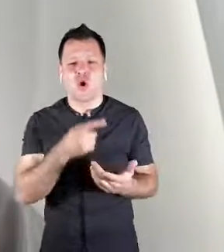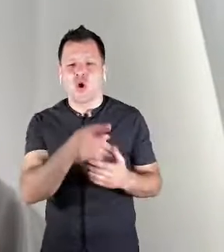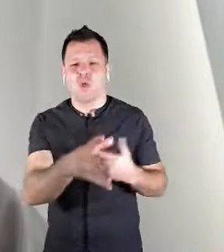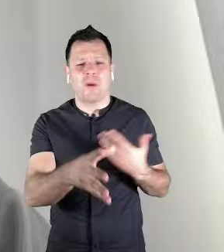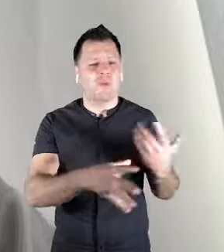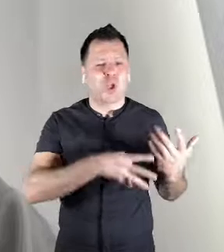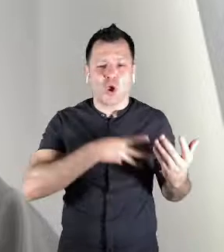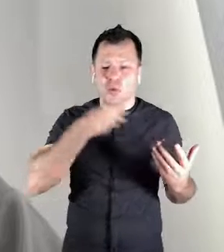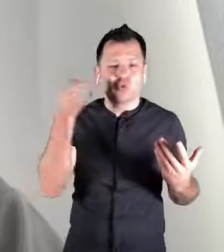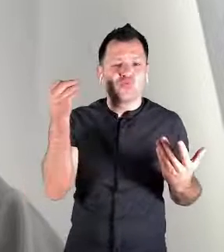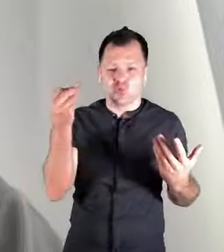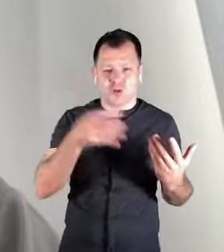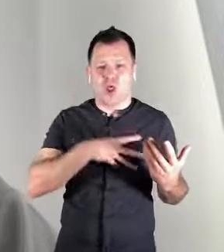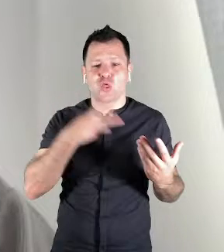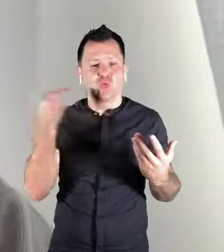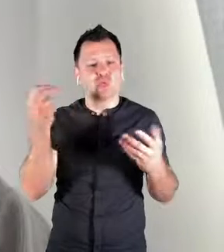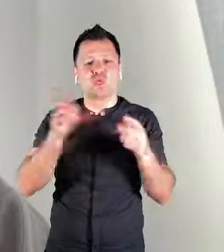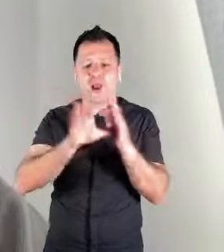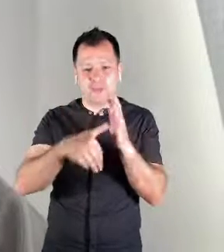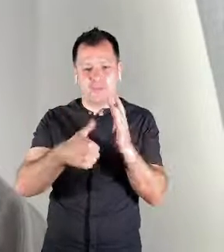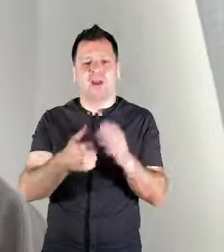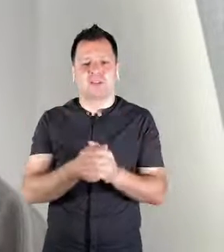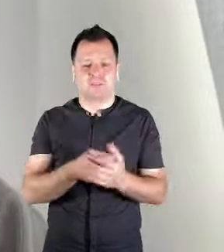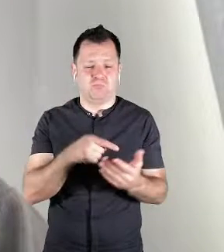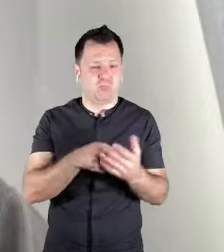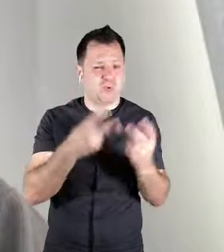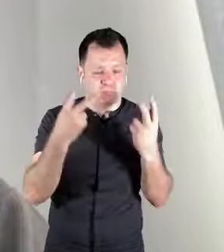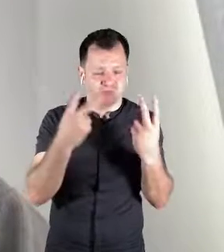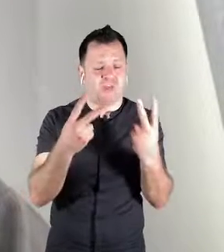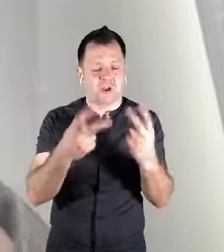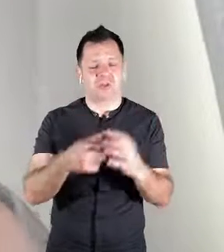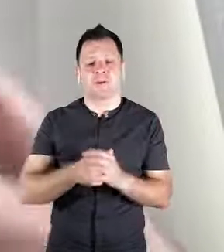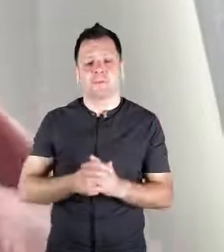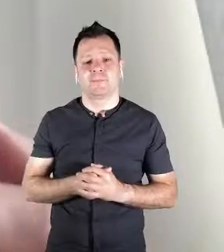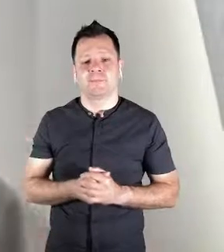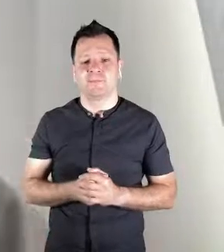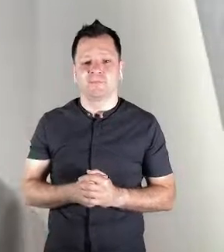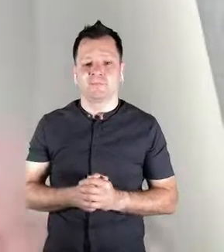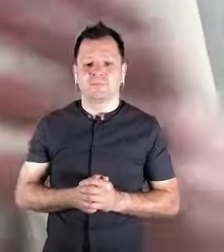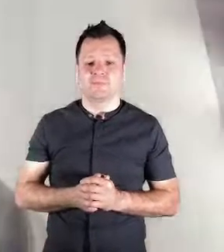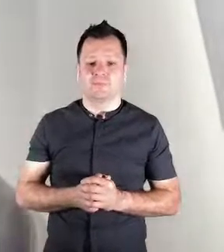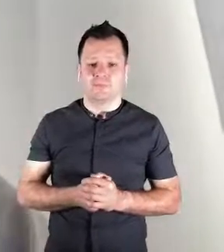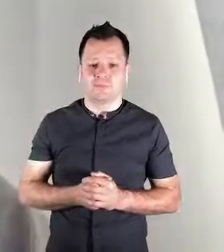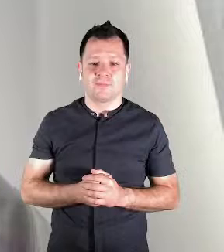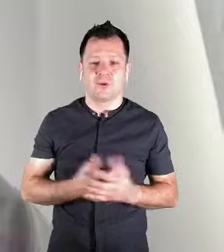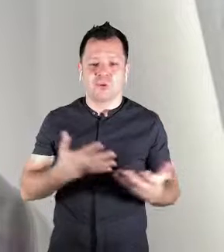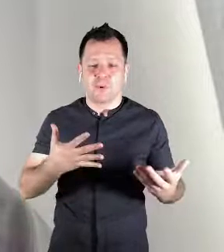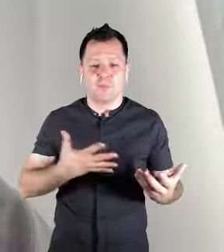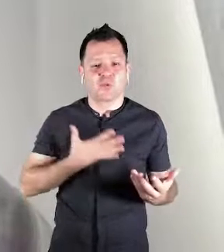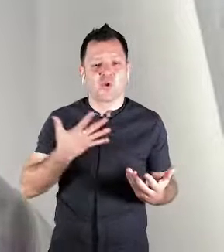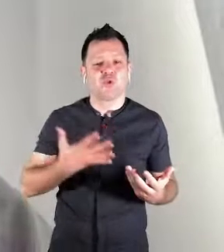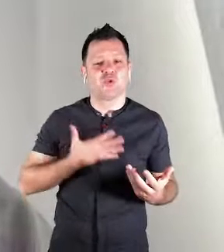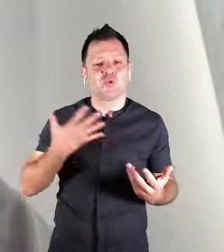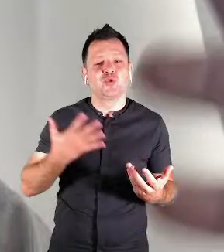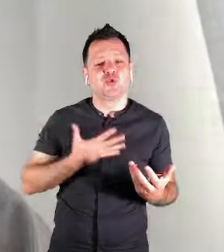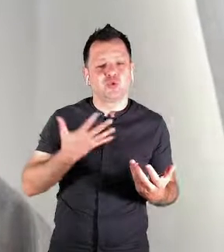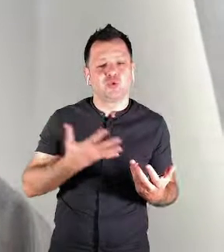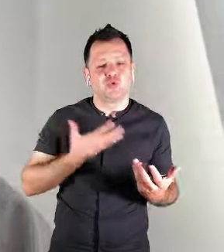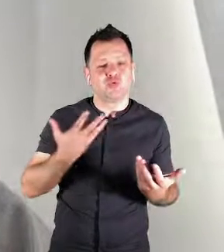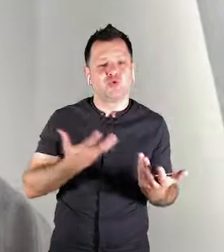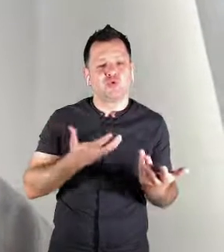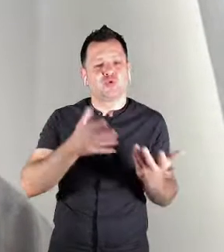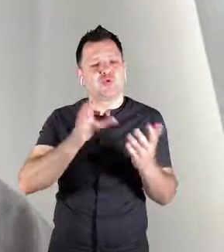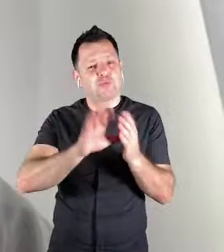really important to get to feel what is important, what is